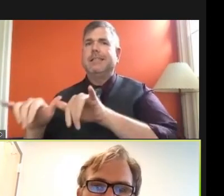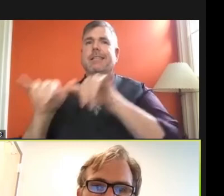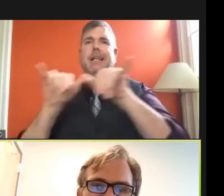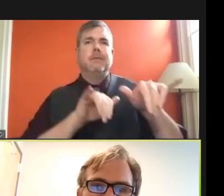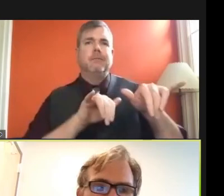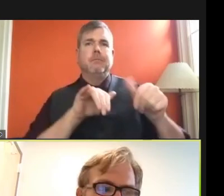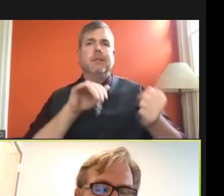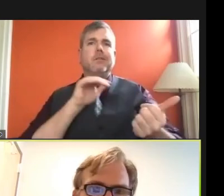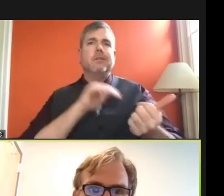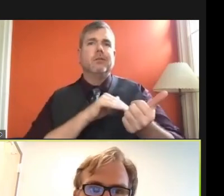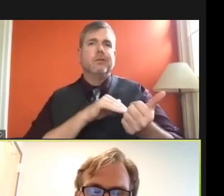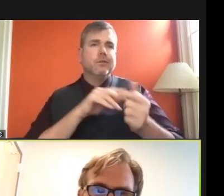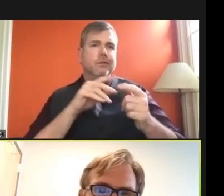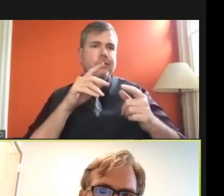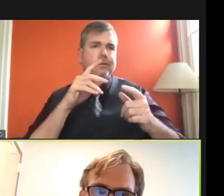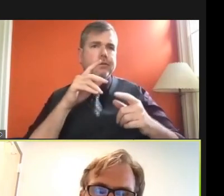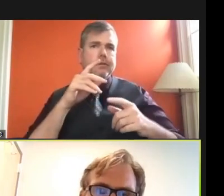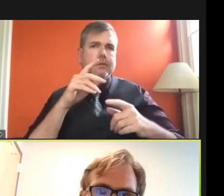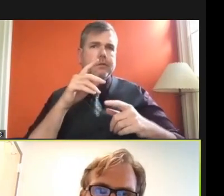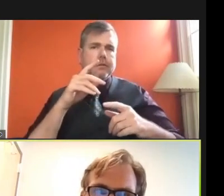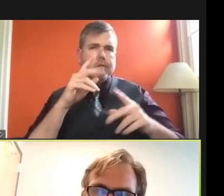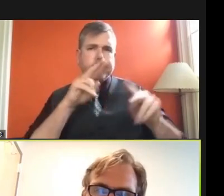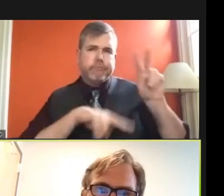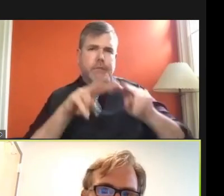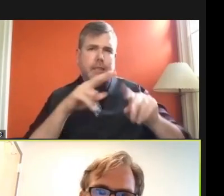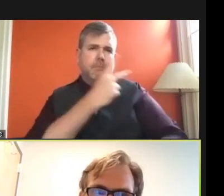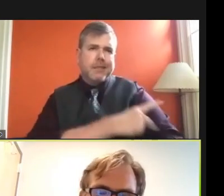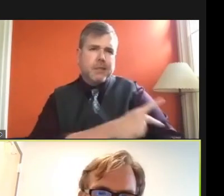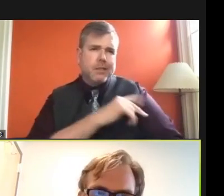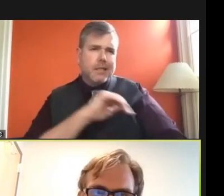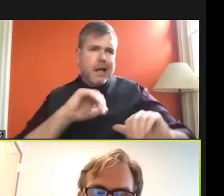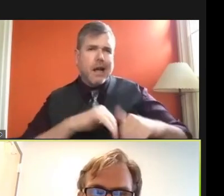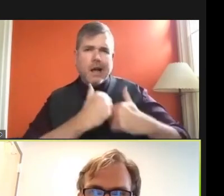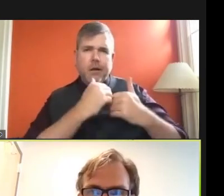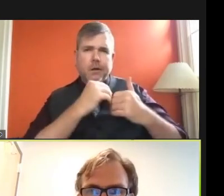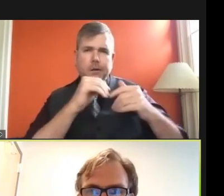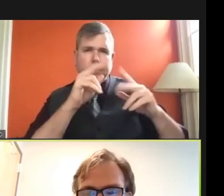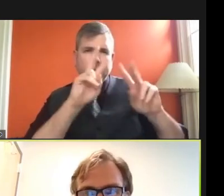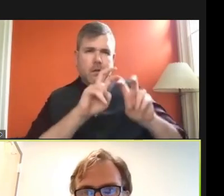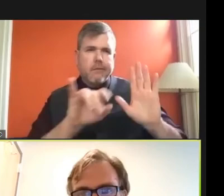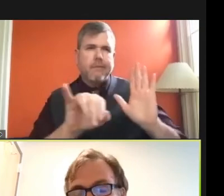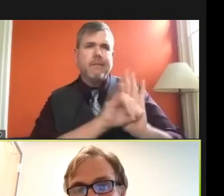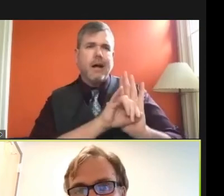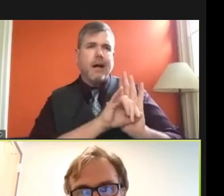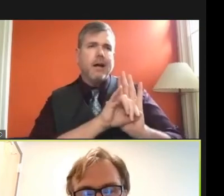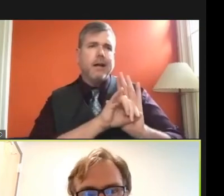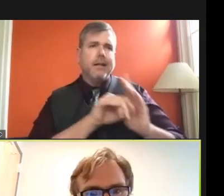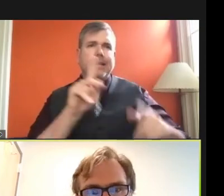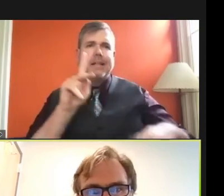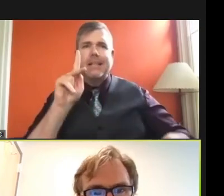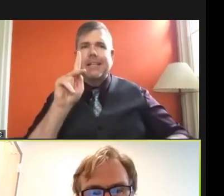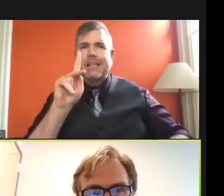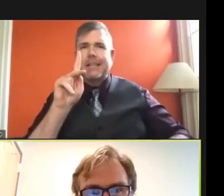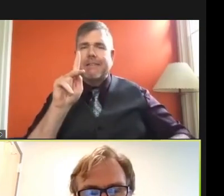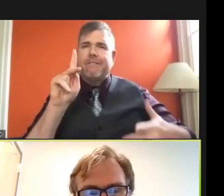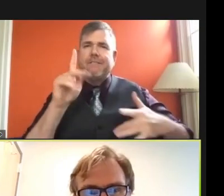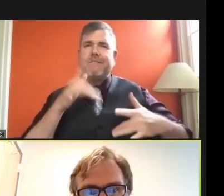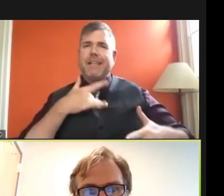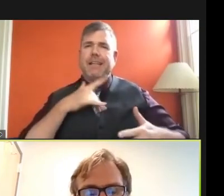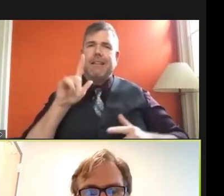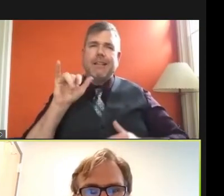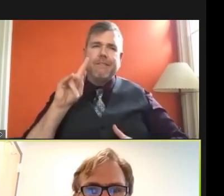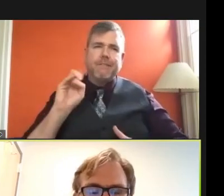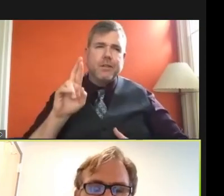data for the community. Is this happening in San Rafael? Is it happening in essential workers? Is it a different dynamic? Is it farm workers in West